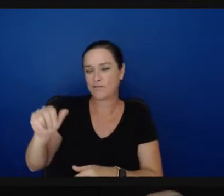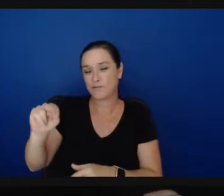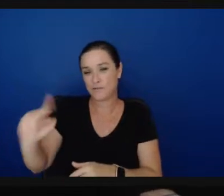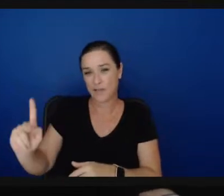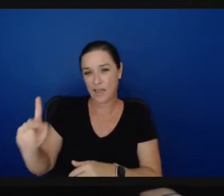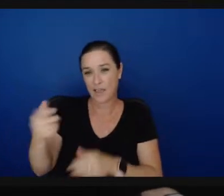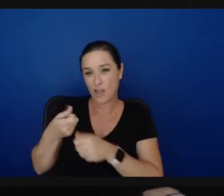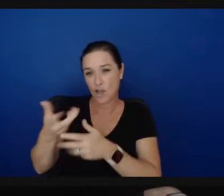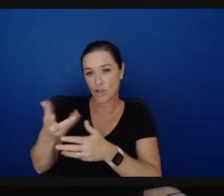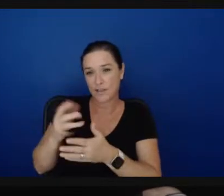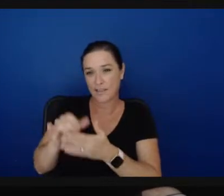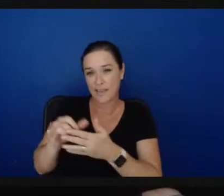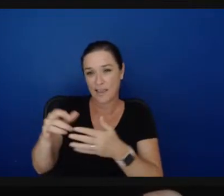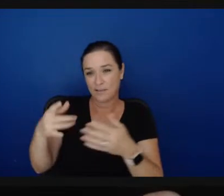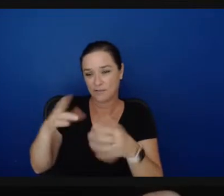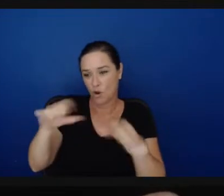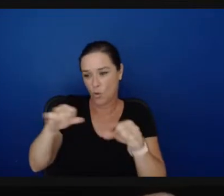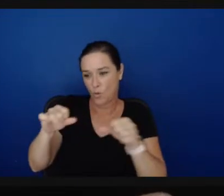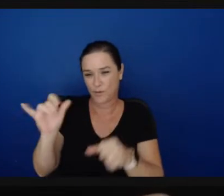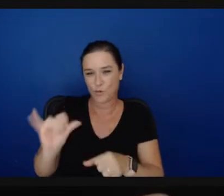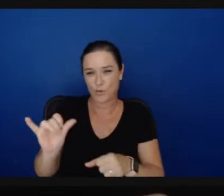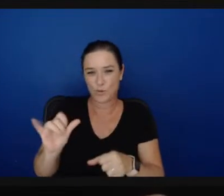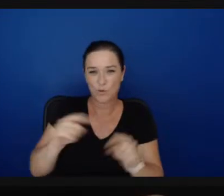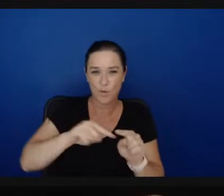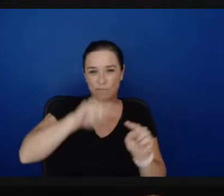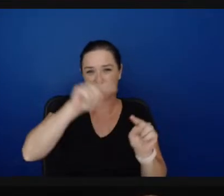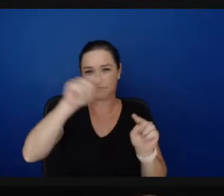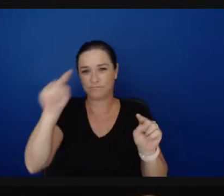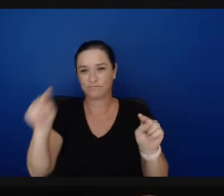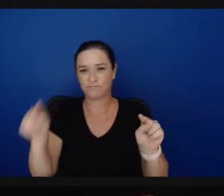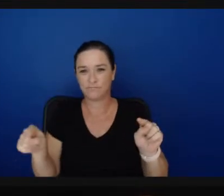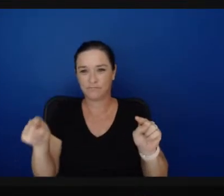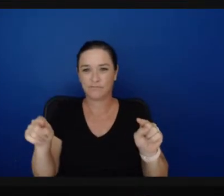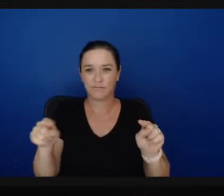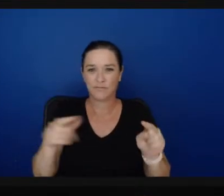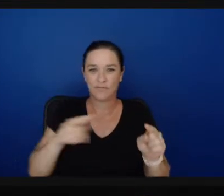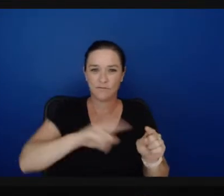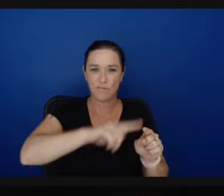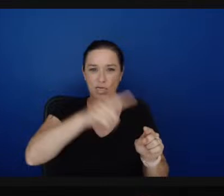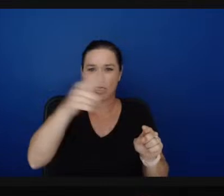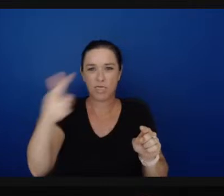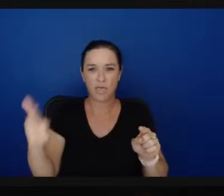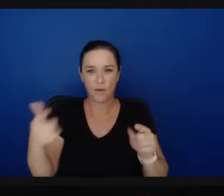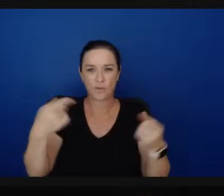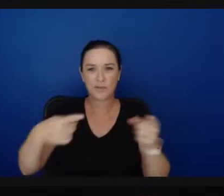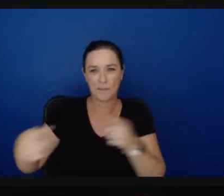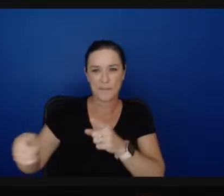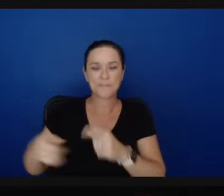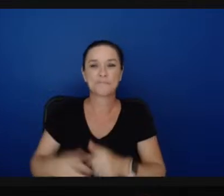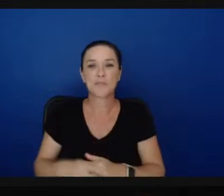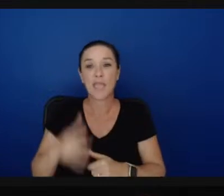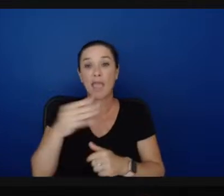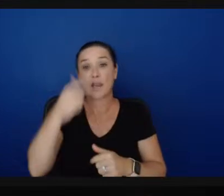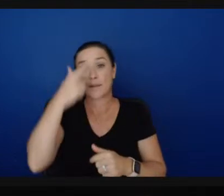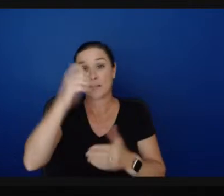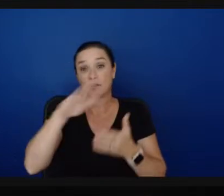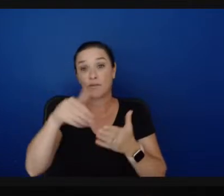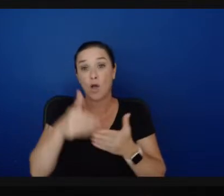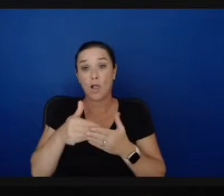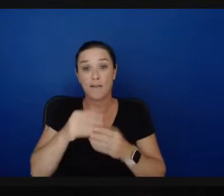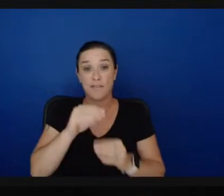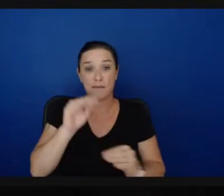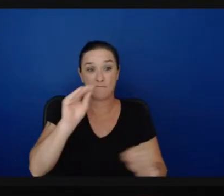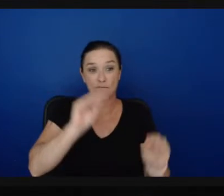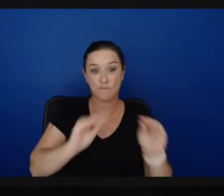flank earthquakes as well, right? The whole sequence all together there, right? And because of all this